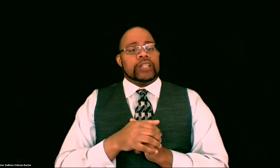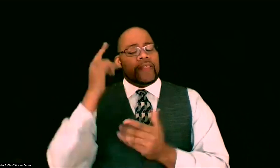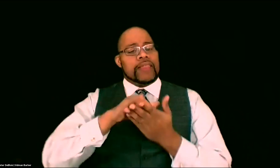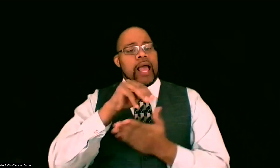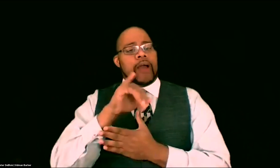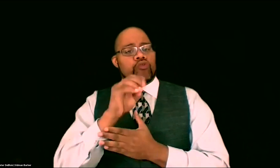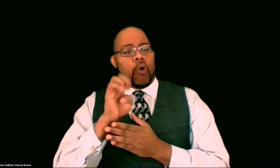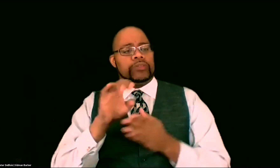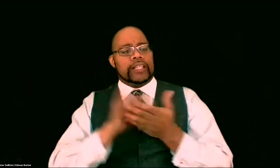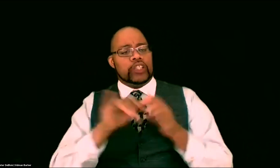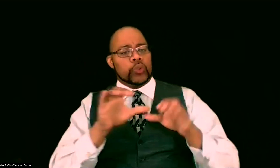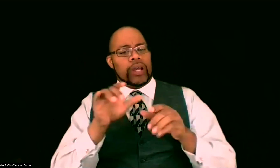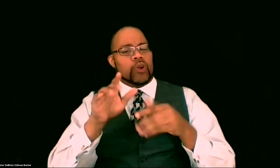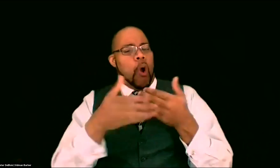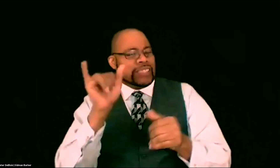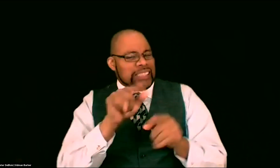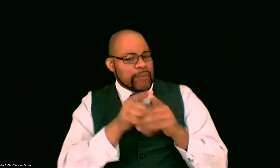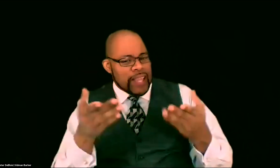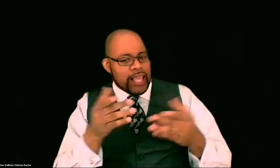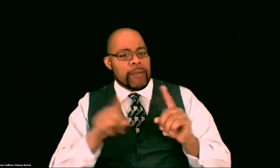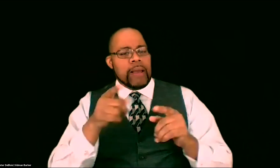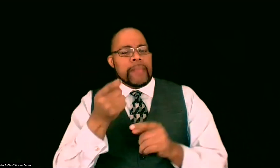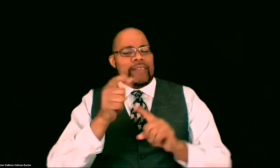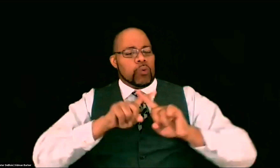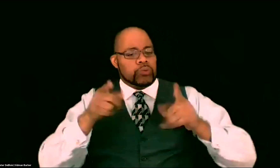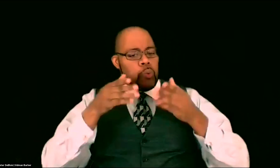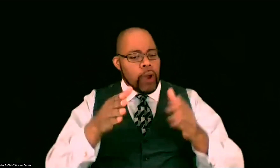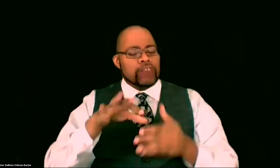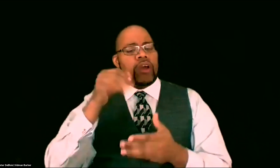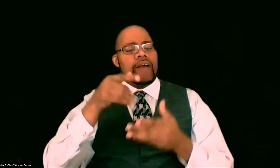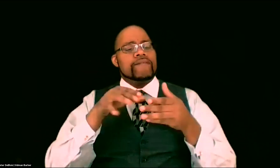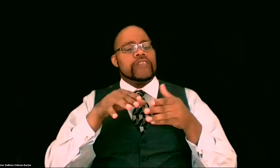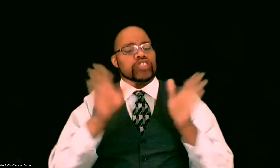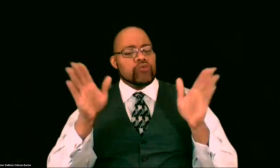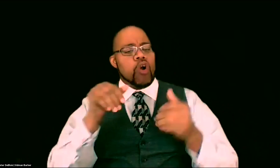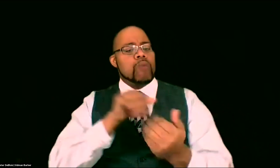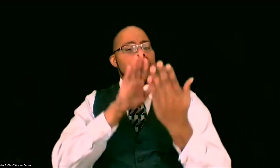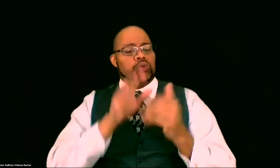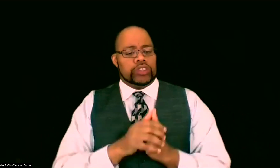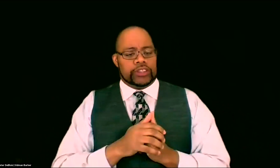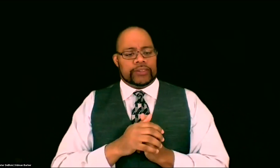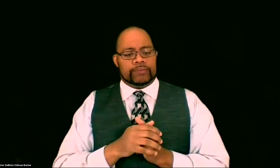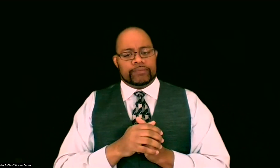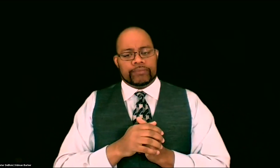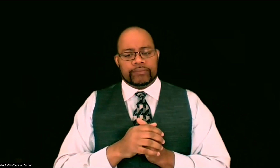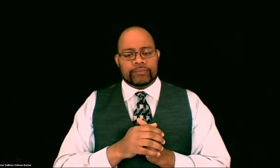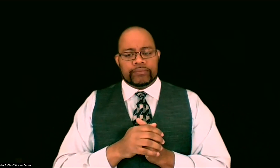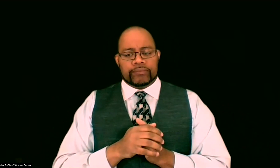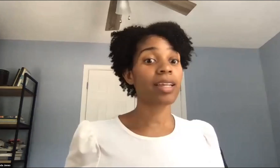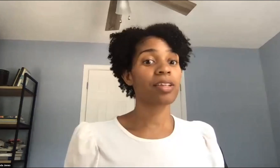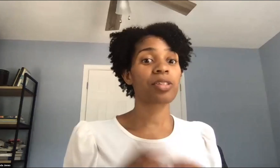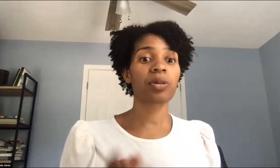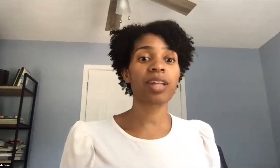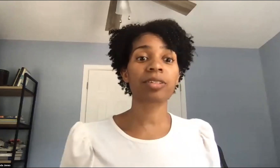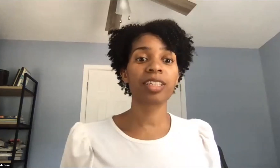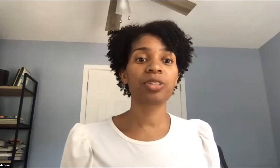are doing kind of the same thing, but maybe in a slightly different flavor to try to find generalizable approaches to dealing with those issues. Okay. All